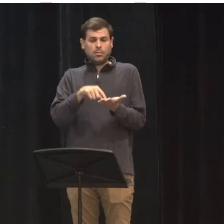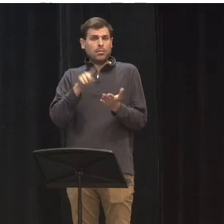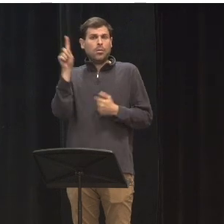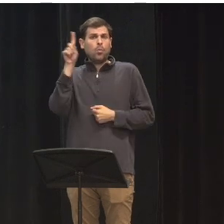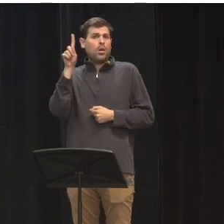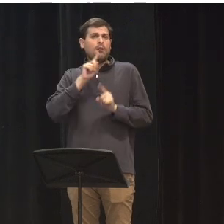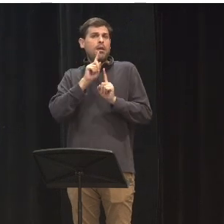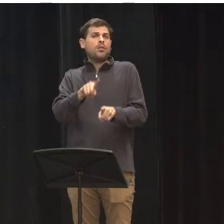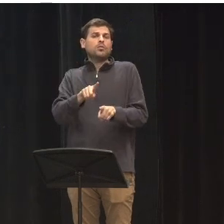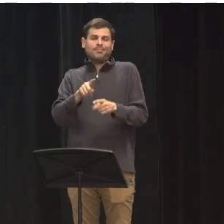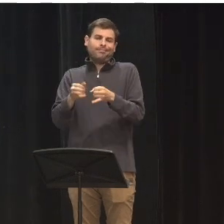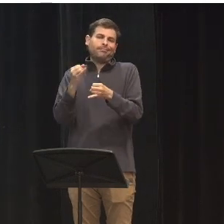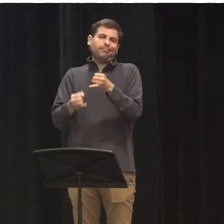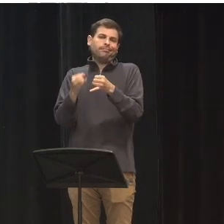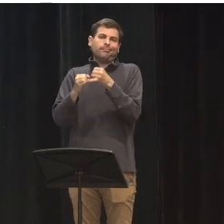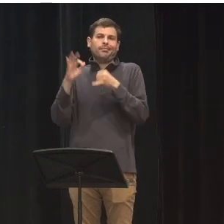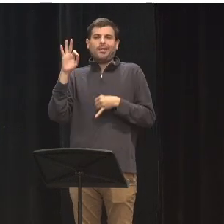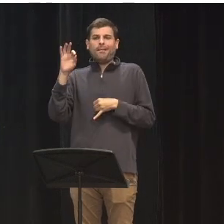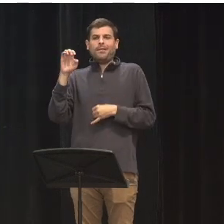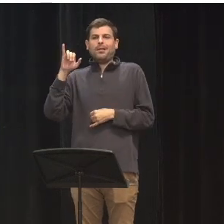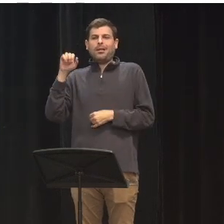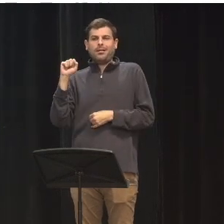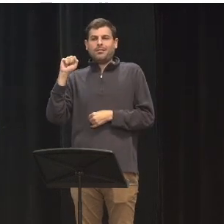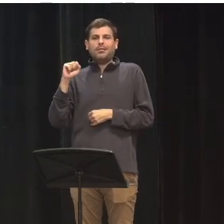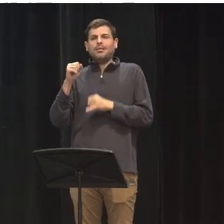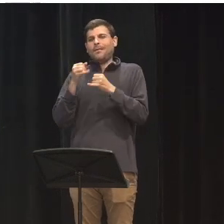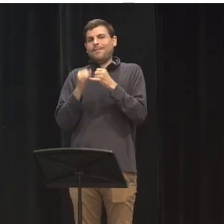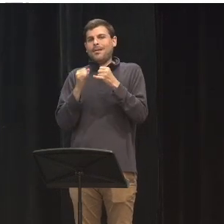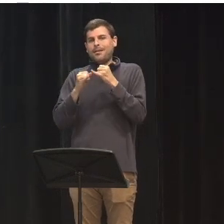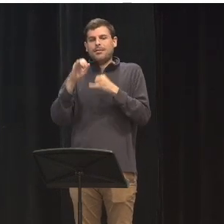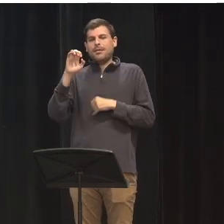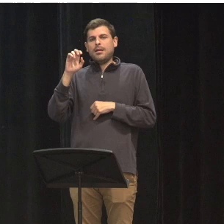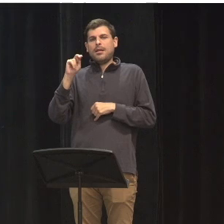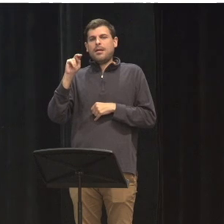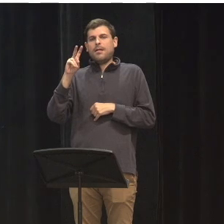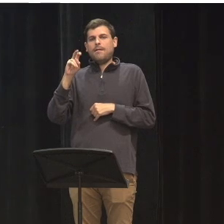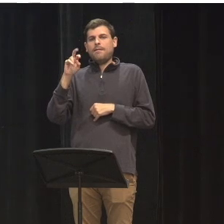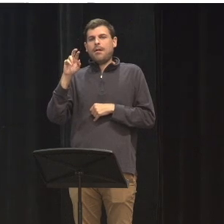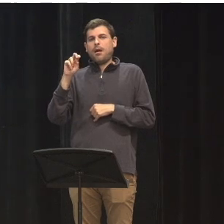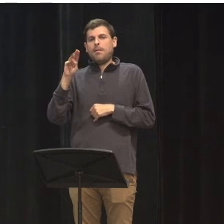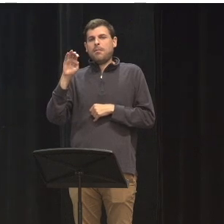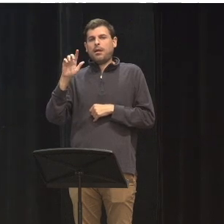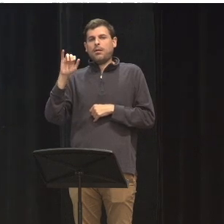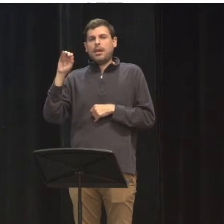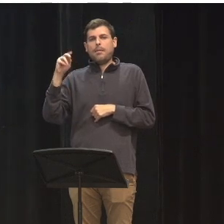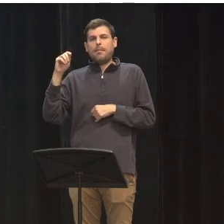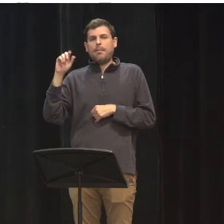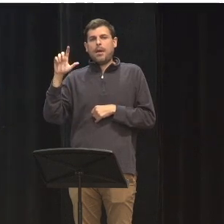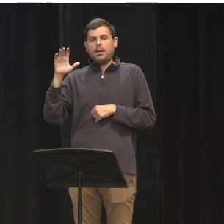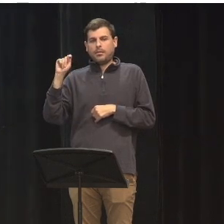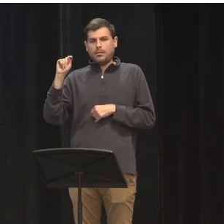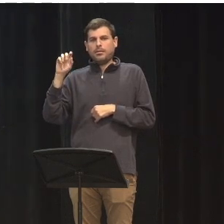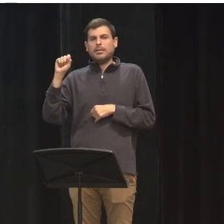the FEIS, the final environmental impact statement, and will be entered into the documentation.